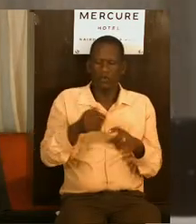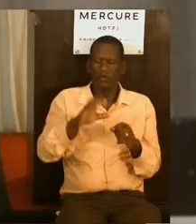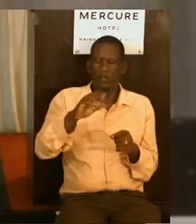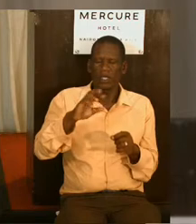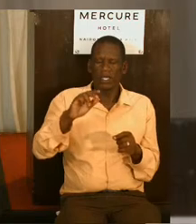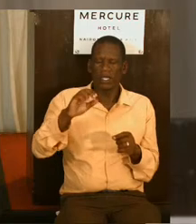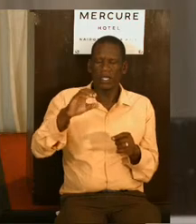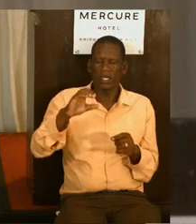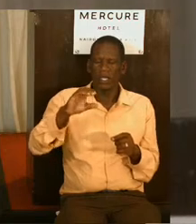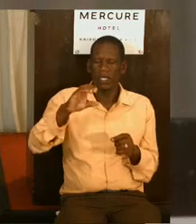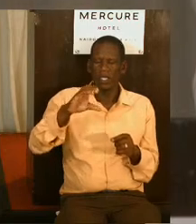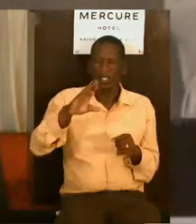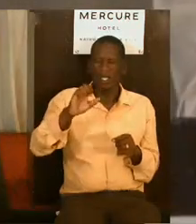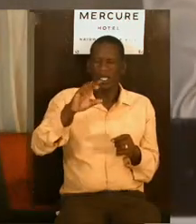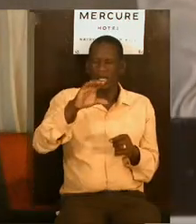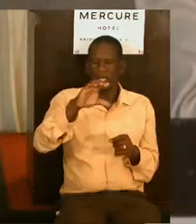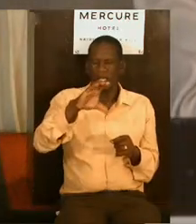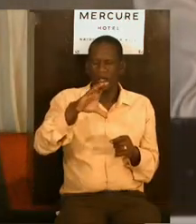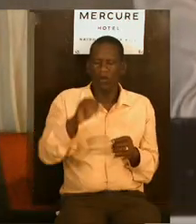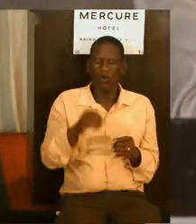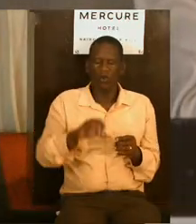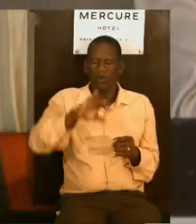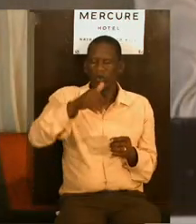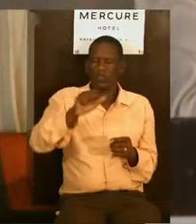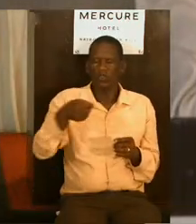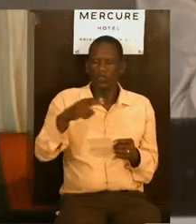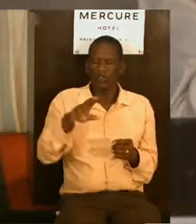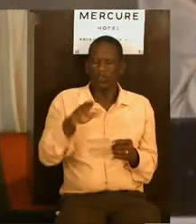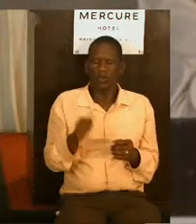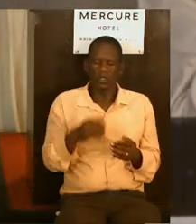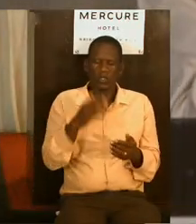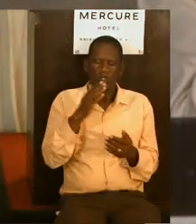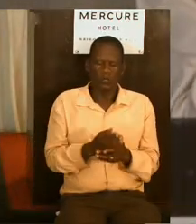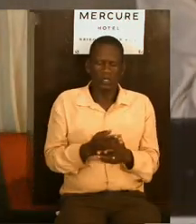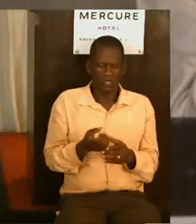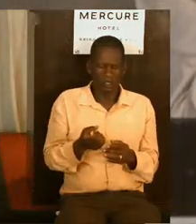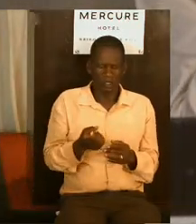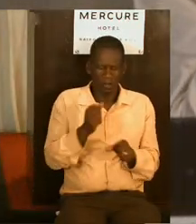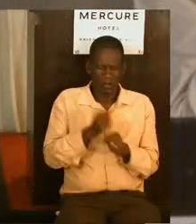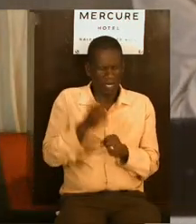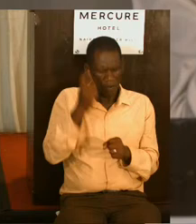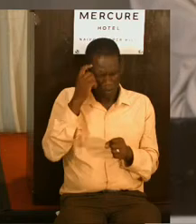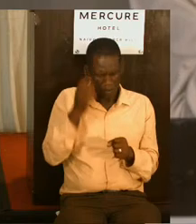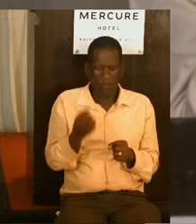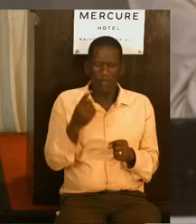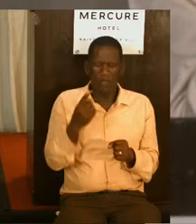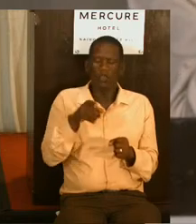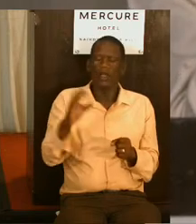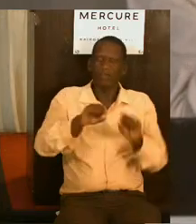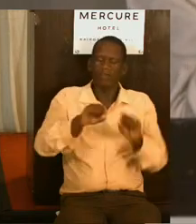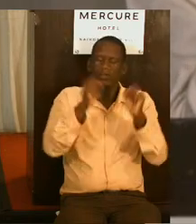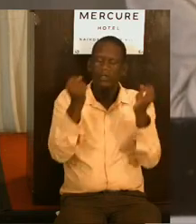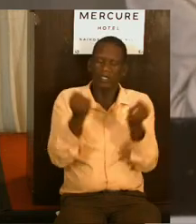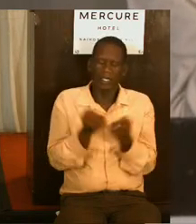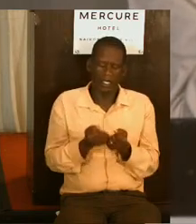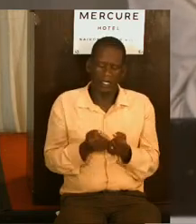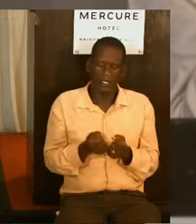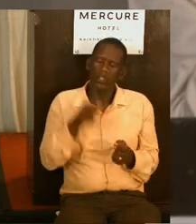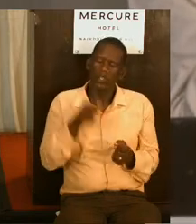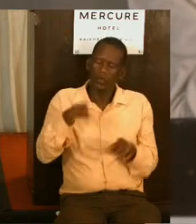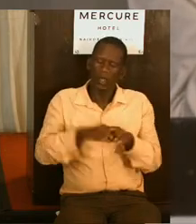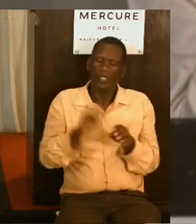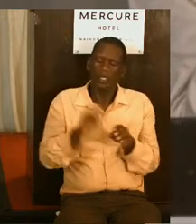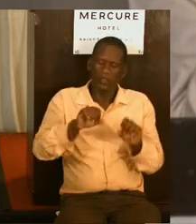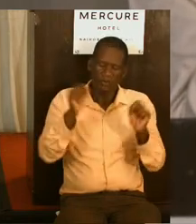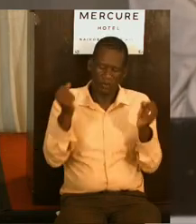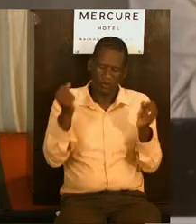and Joshua really breaked our minds you a civil society you and